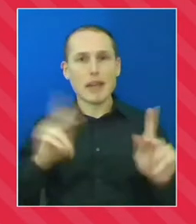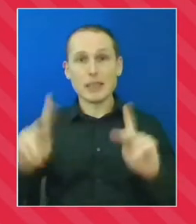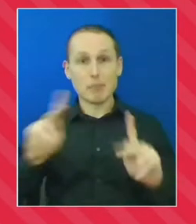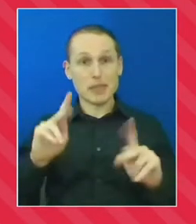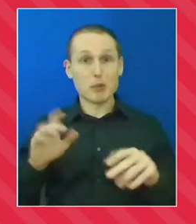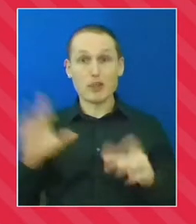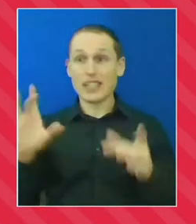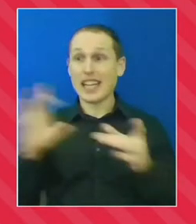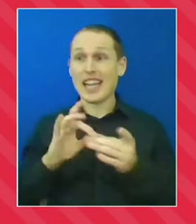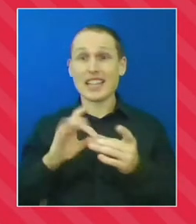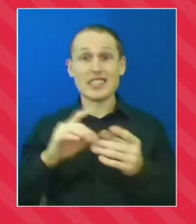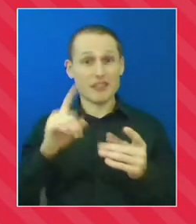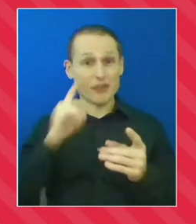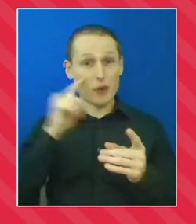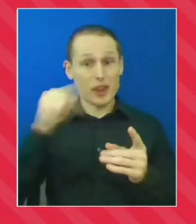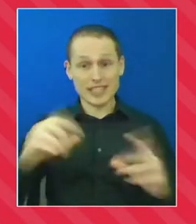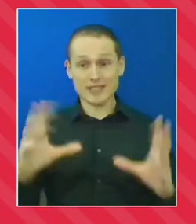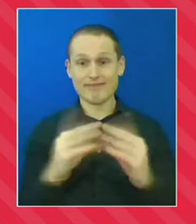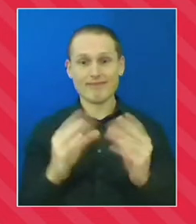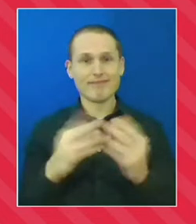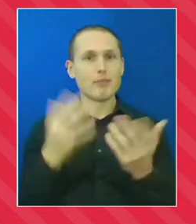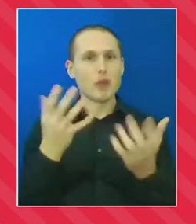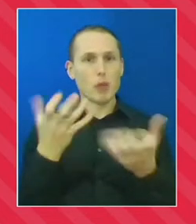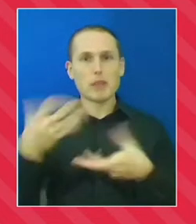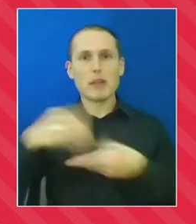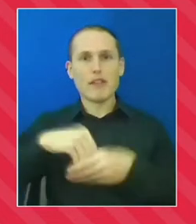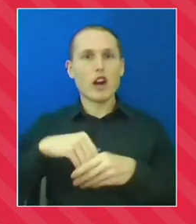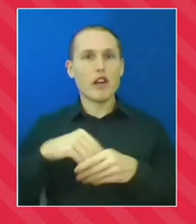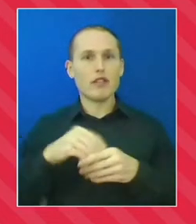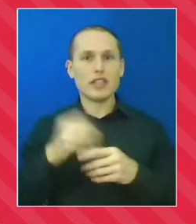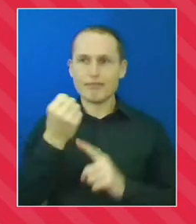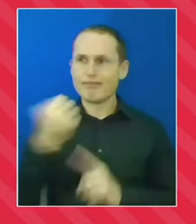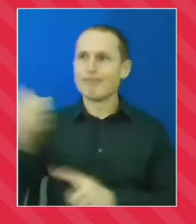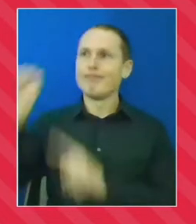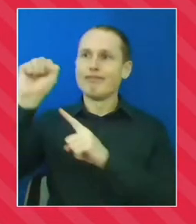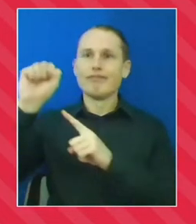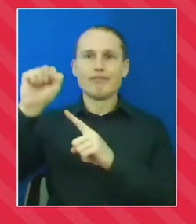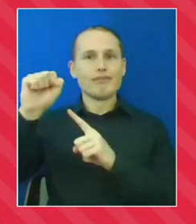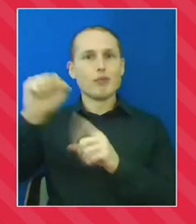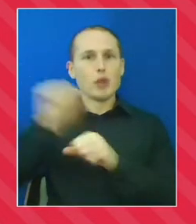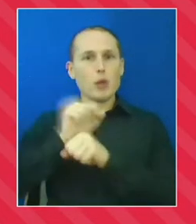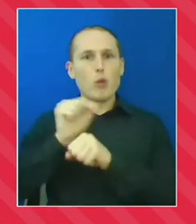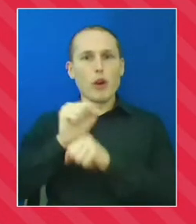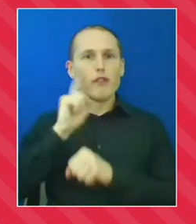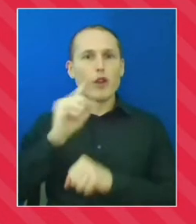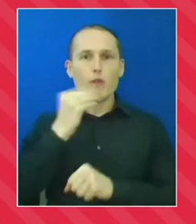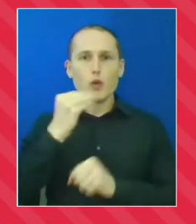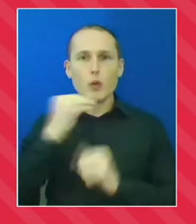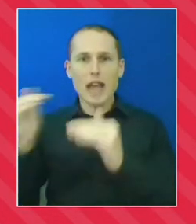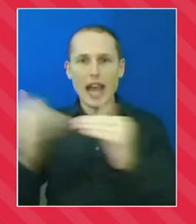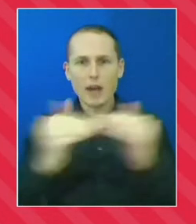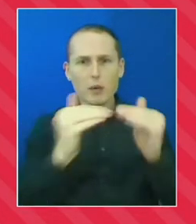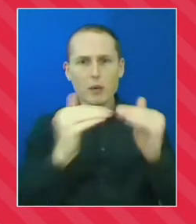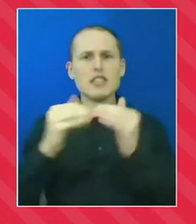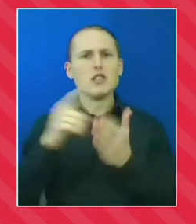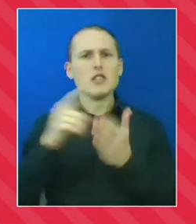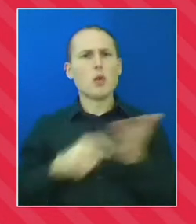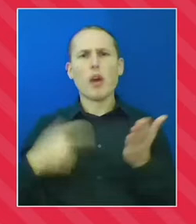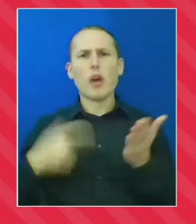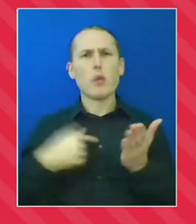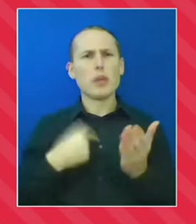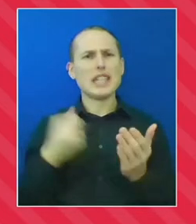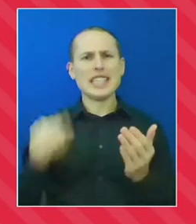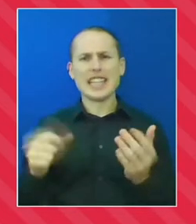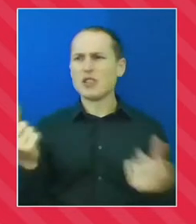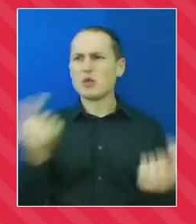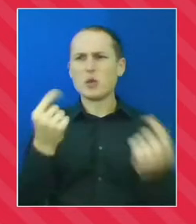in the movement towards food equity. So what are some steps that we can take and that people can take to make movement